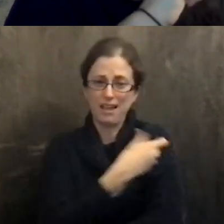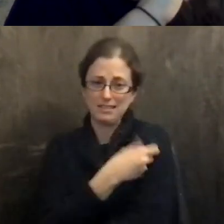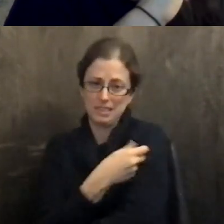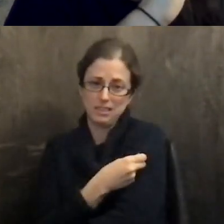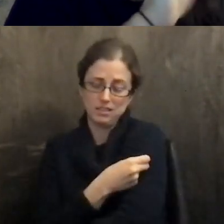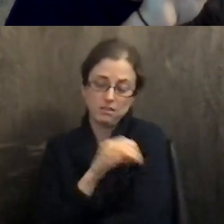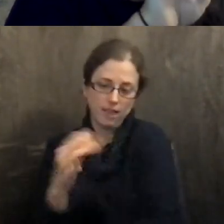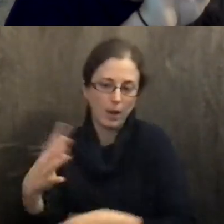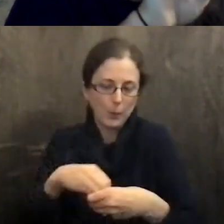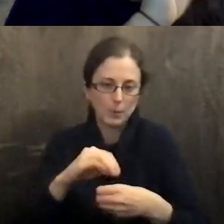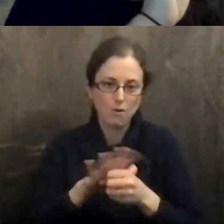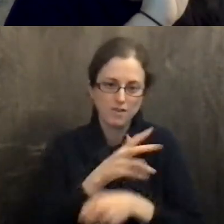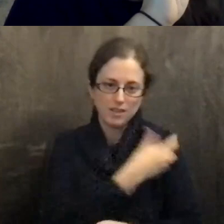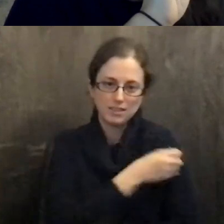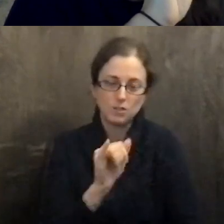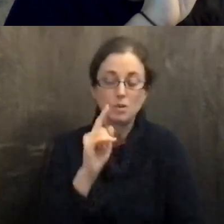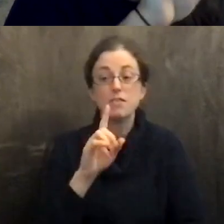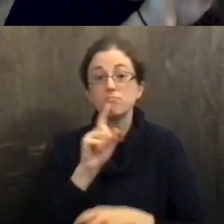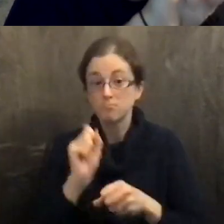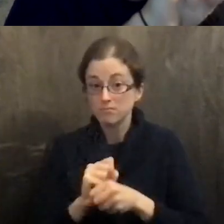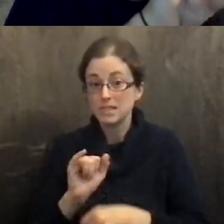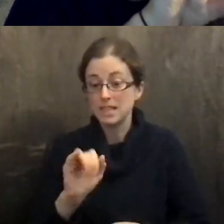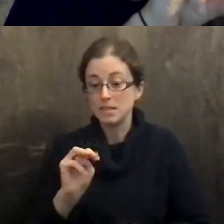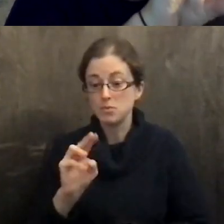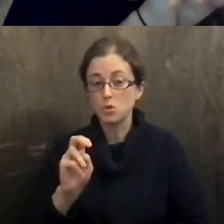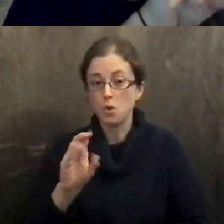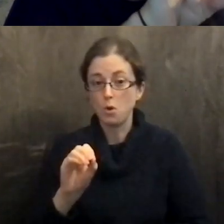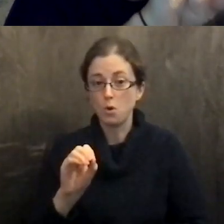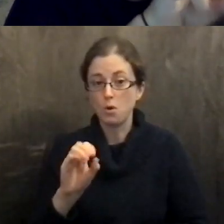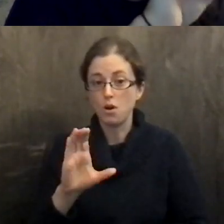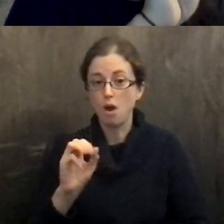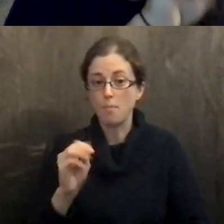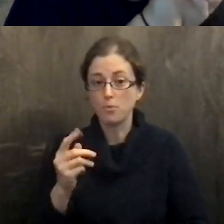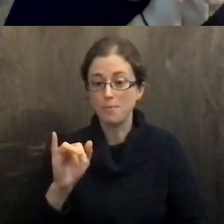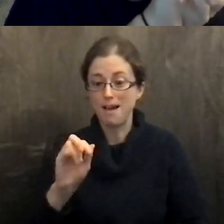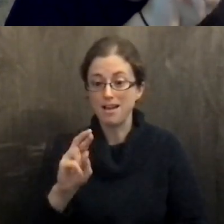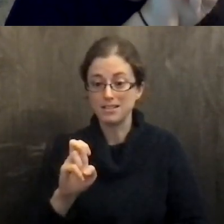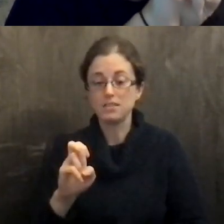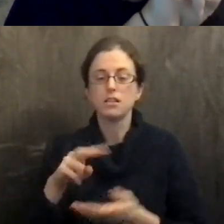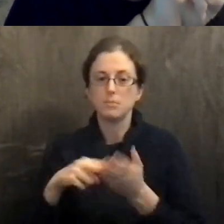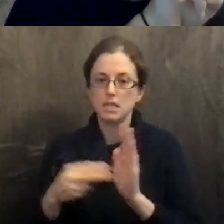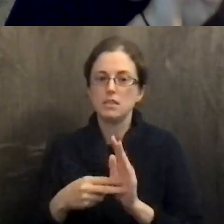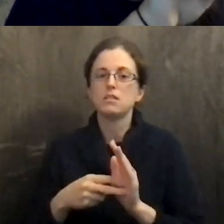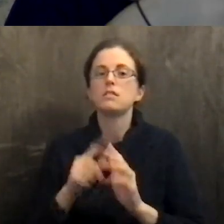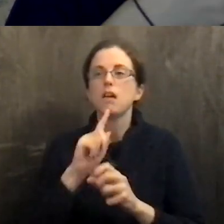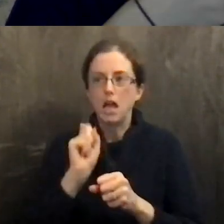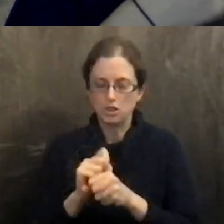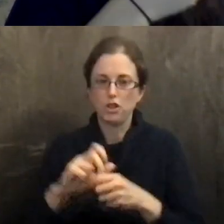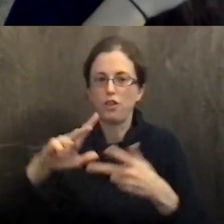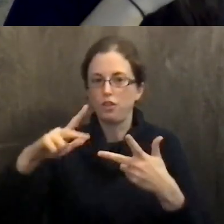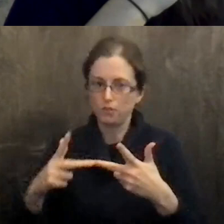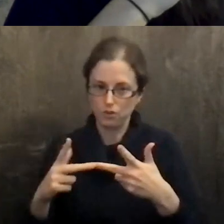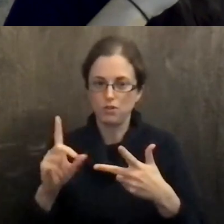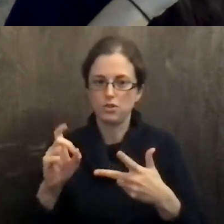truly immunocompromised, it's actually recommended that they get a third dose, and it's not called a booster, it's truly called a third dose, and it's given a